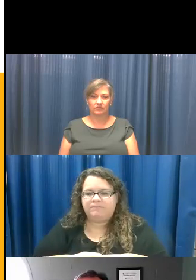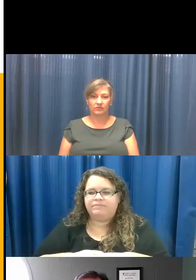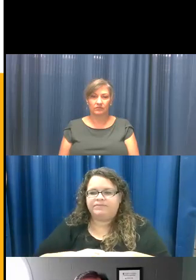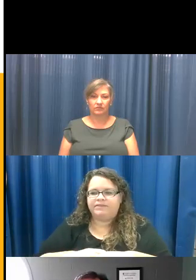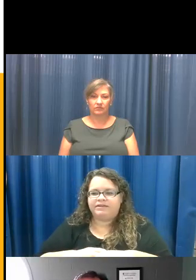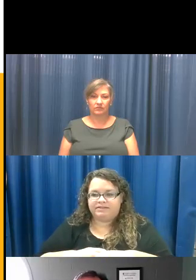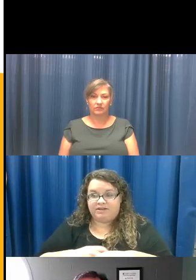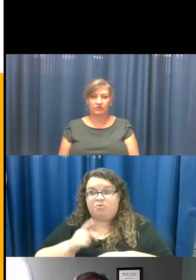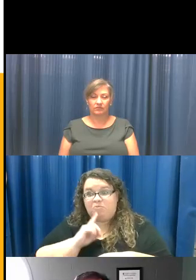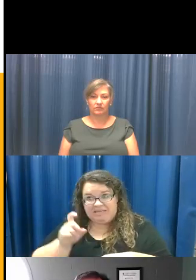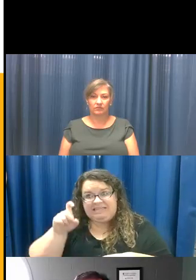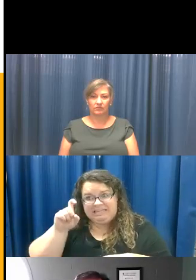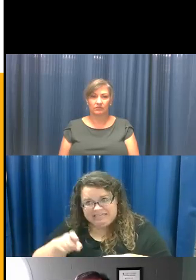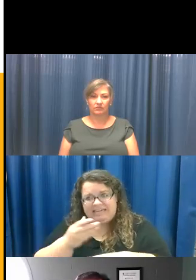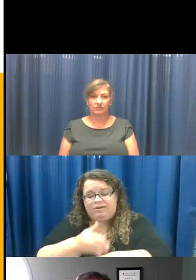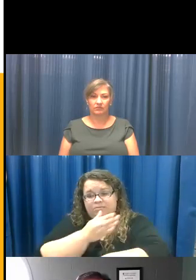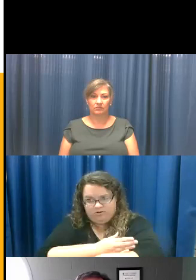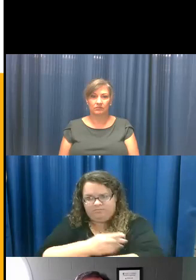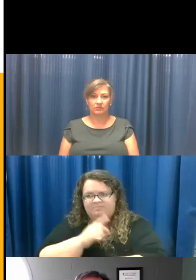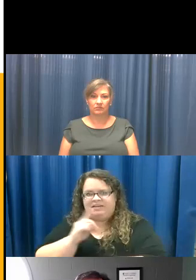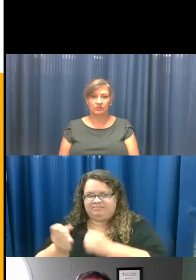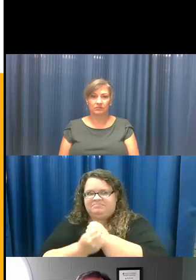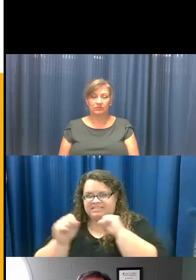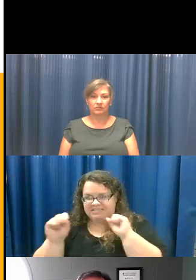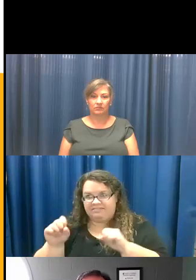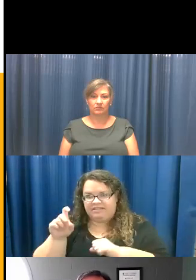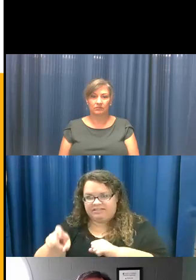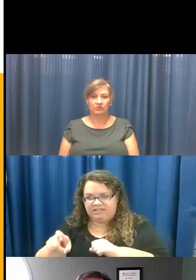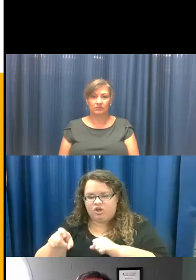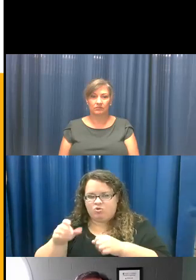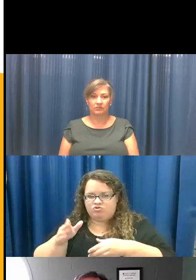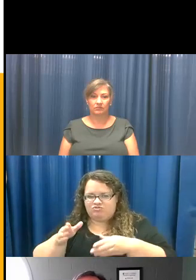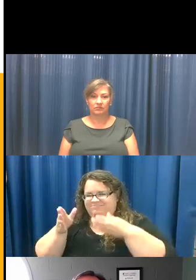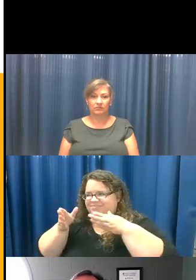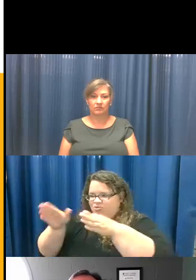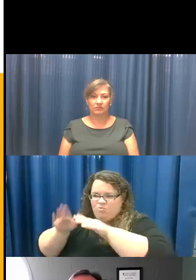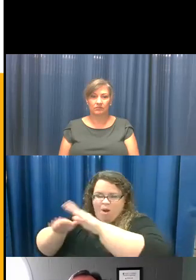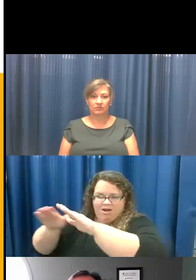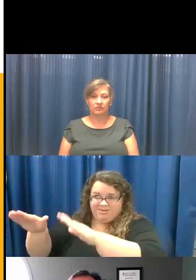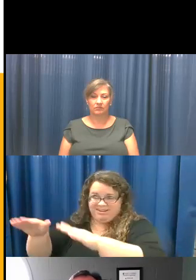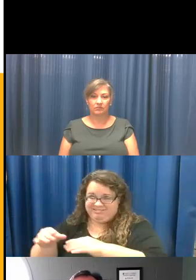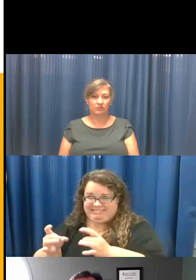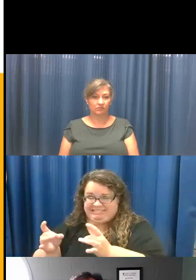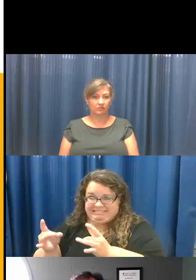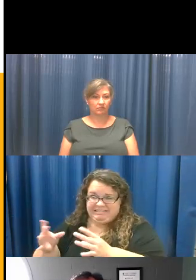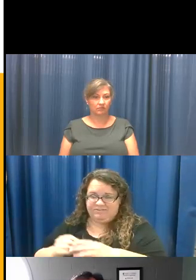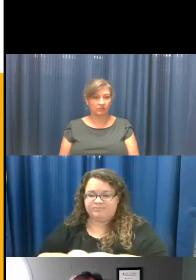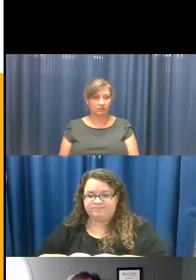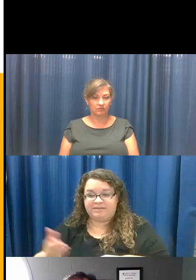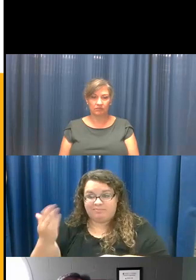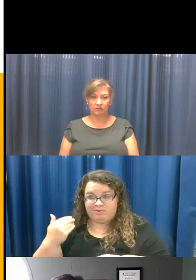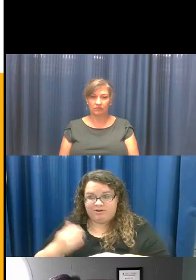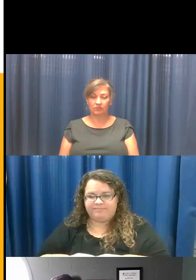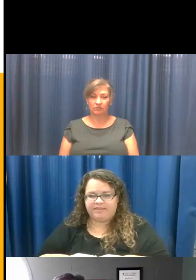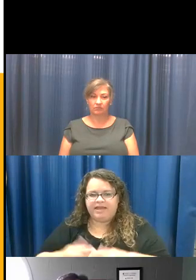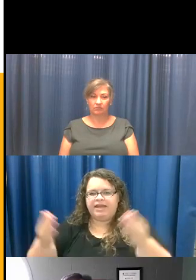really needed improvement, big safety improvements, as those walkways were in pretty rough shape. The restroom